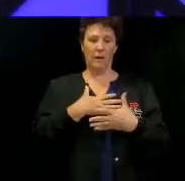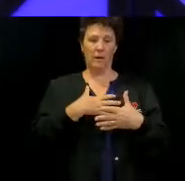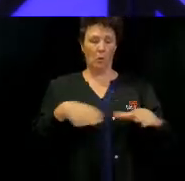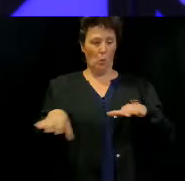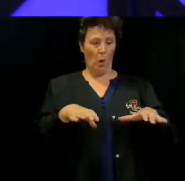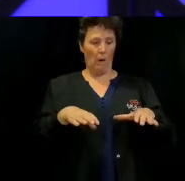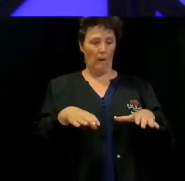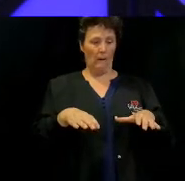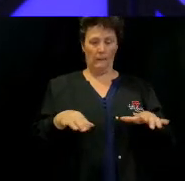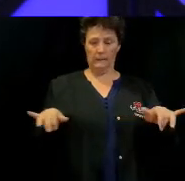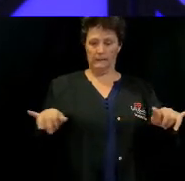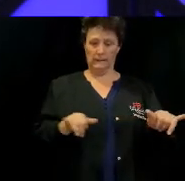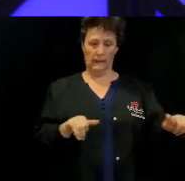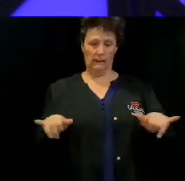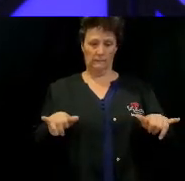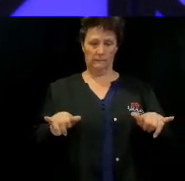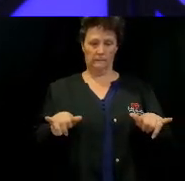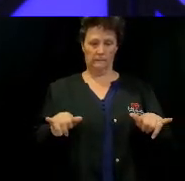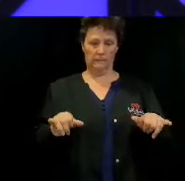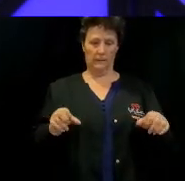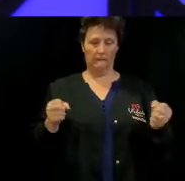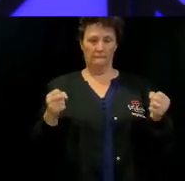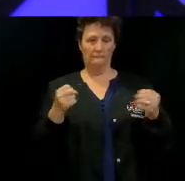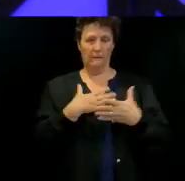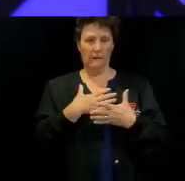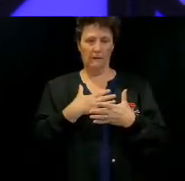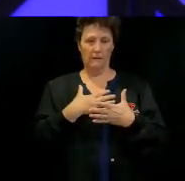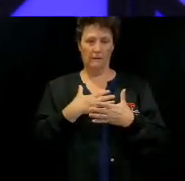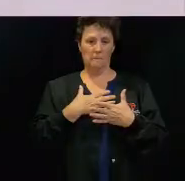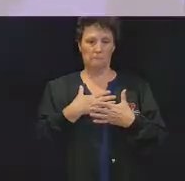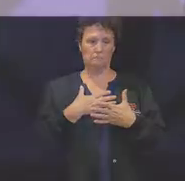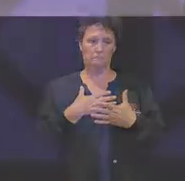way. Because fear is the faith of the devil.